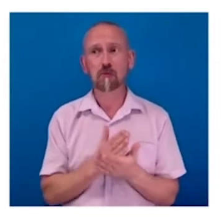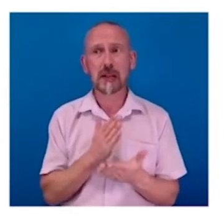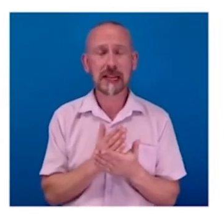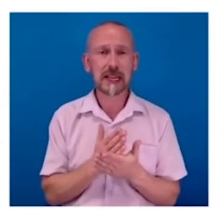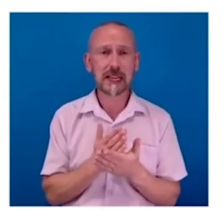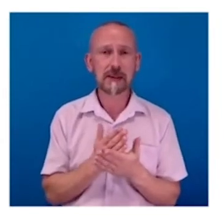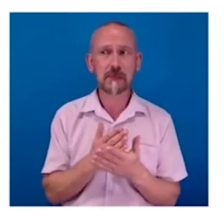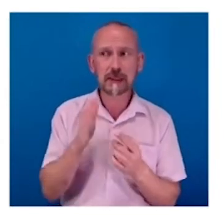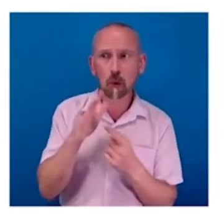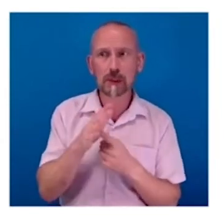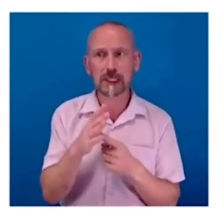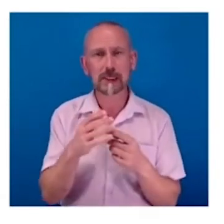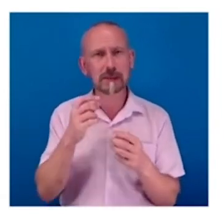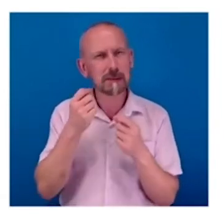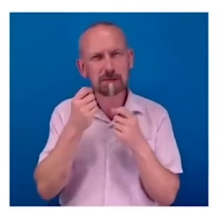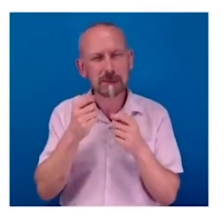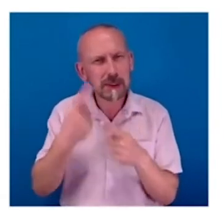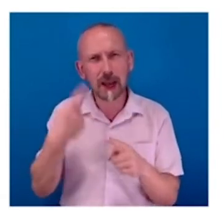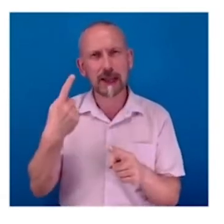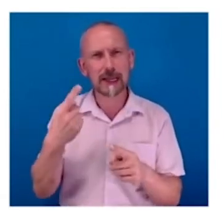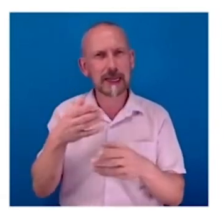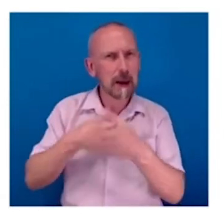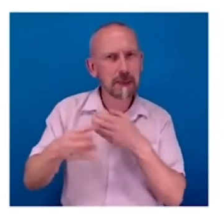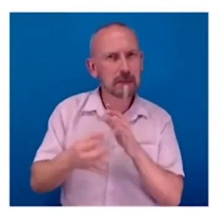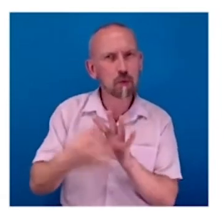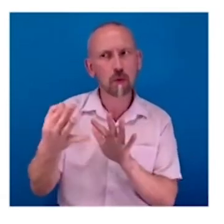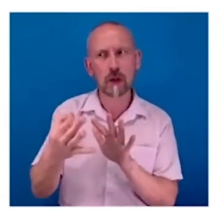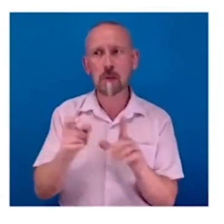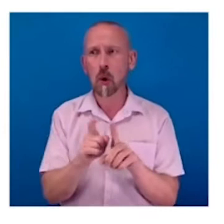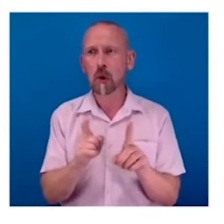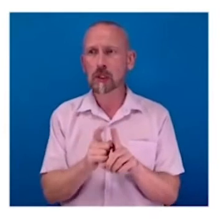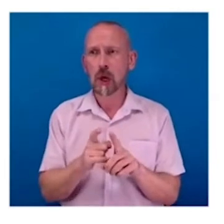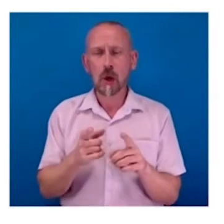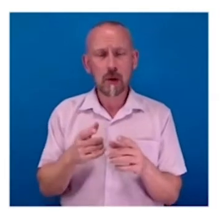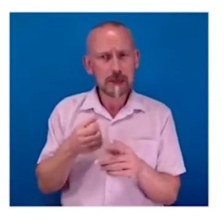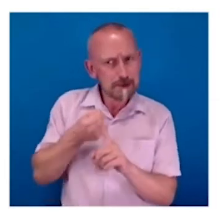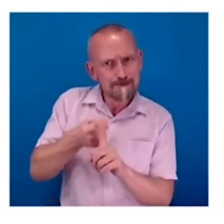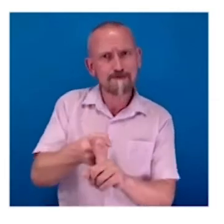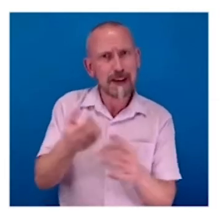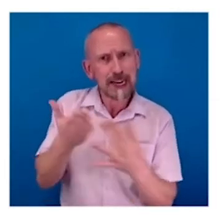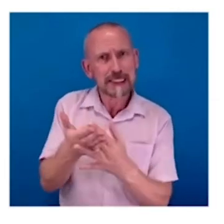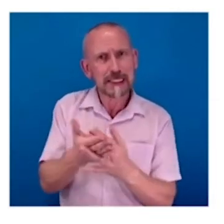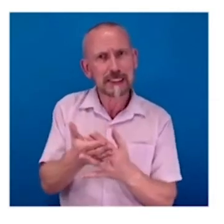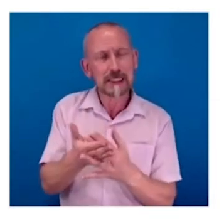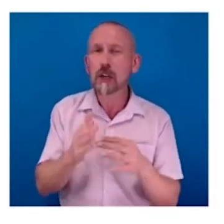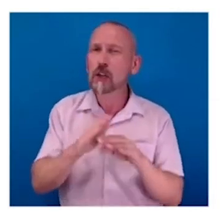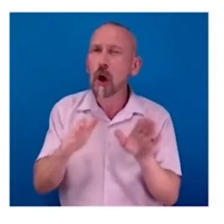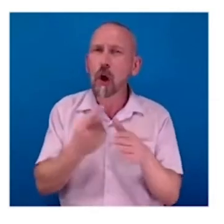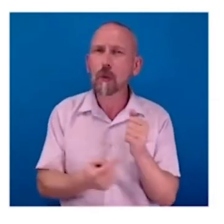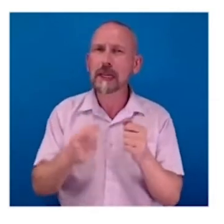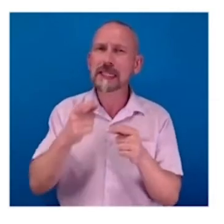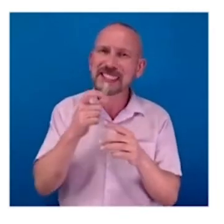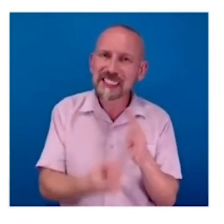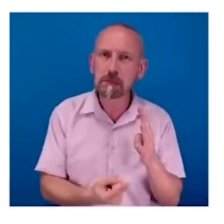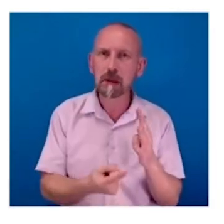the agenda forward for accessibility. And it also has proved to people, it's not just about people with disabilities, it's about people. So I